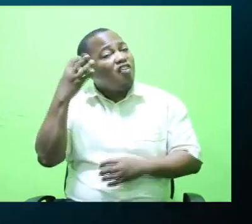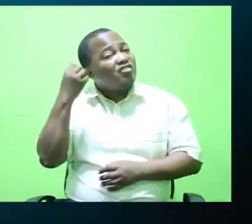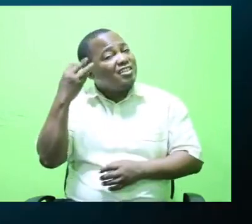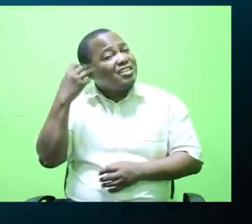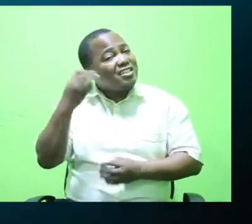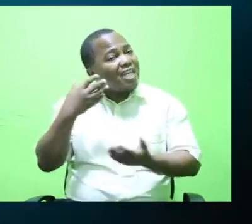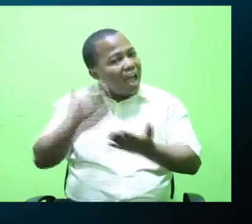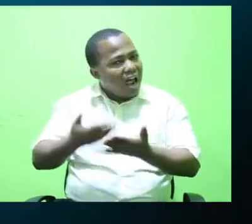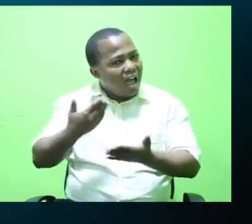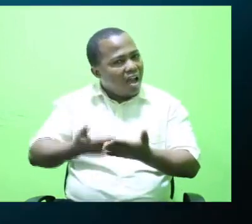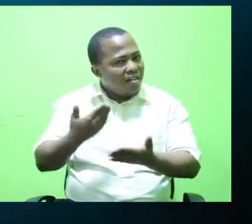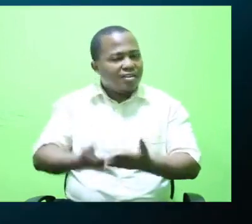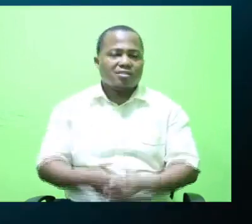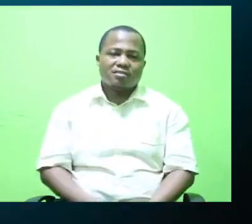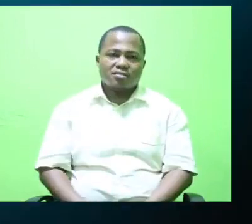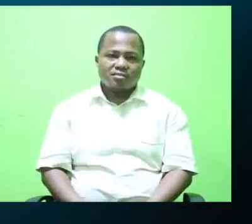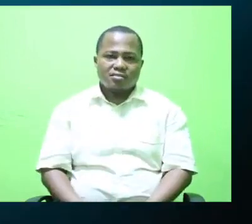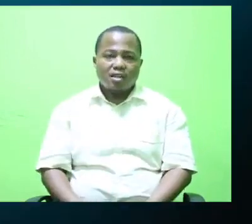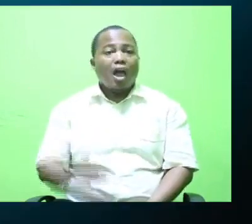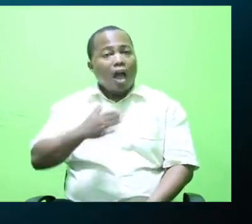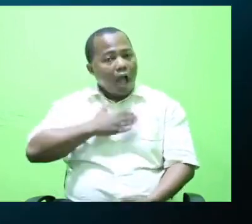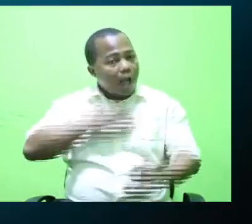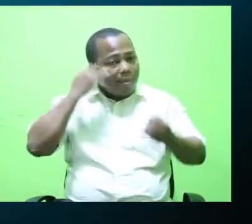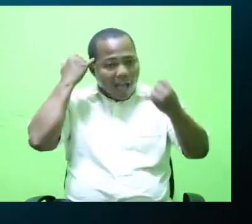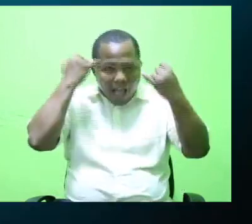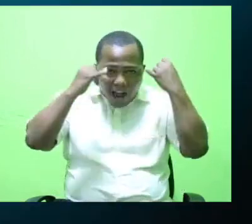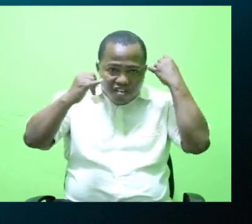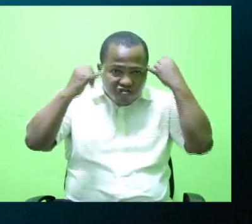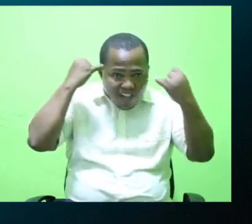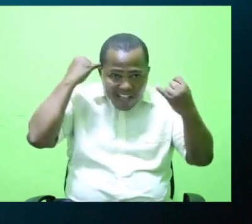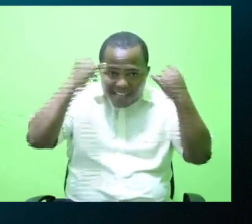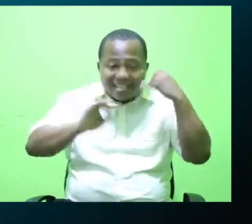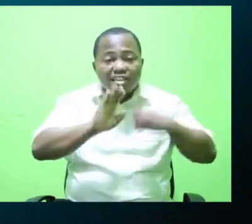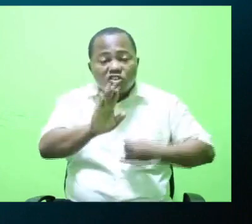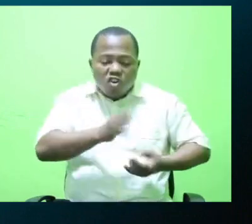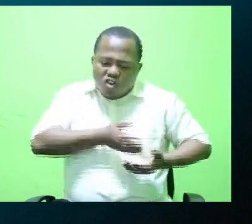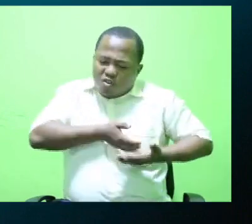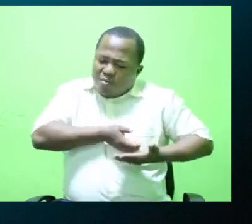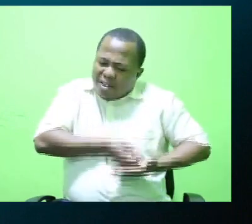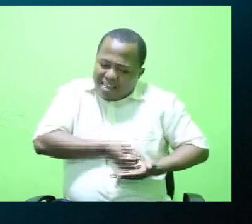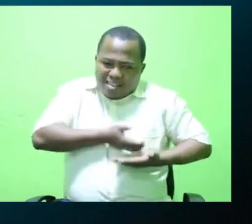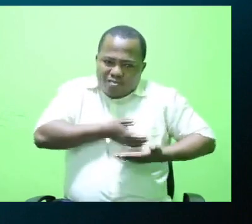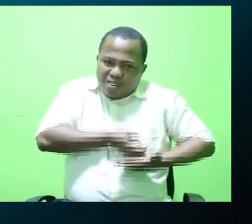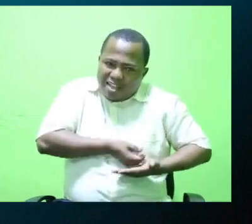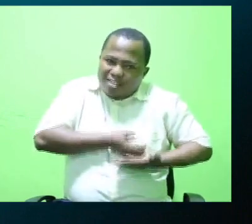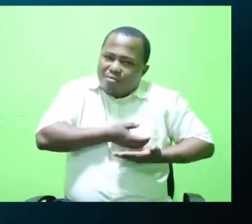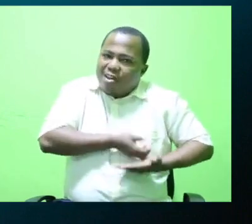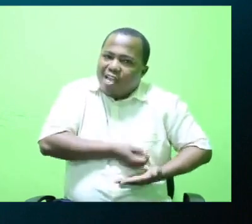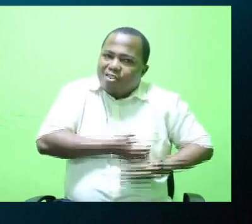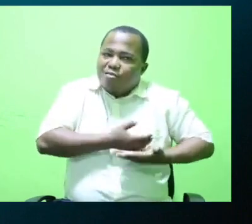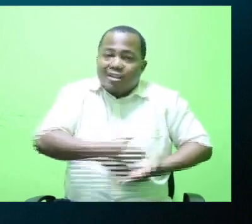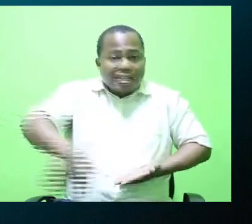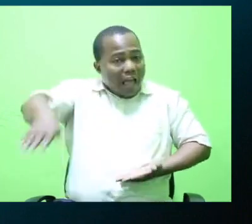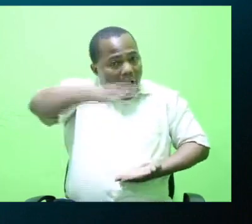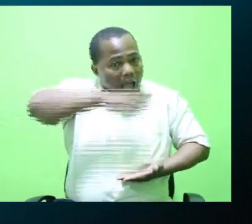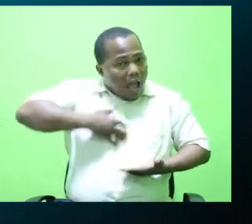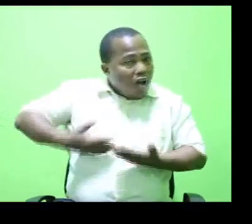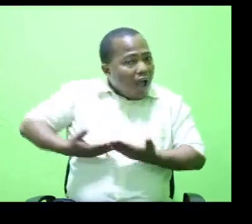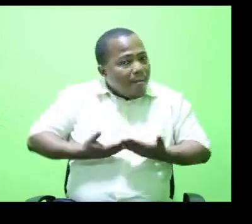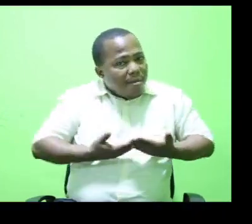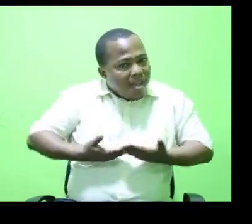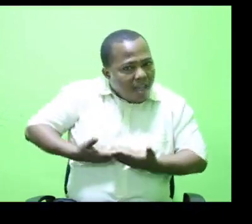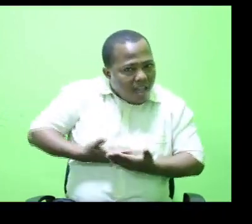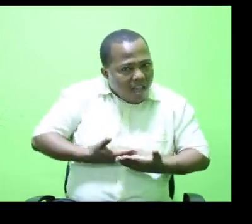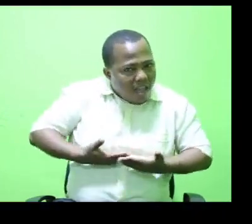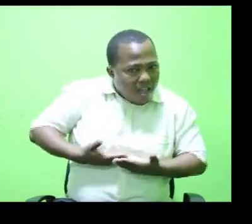frequently. Thus, I am advising you to breastfeed our baby.